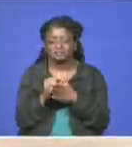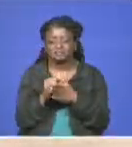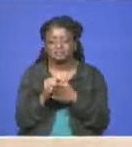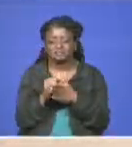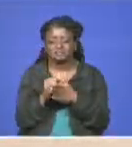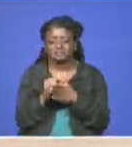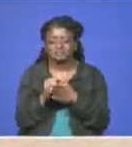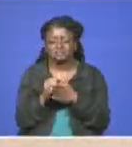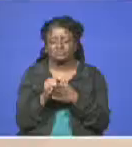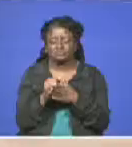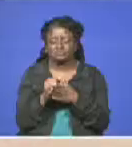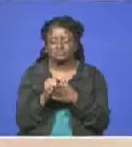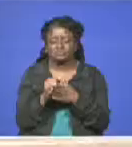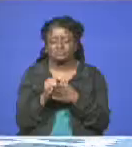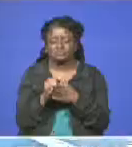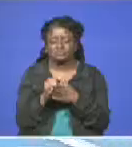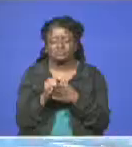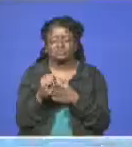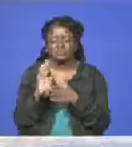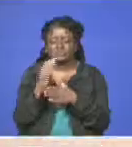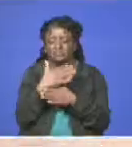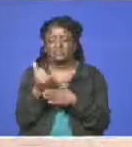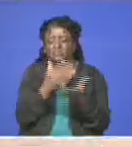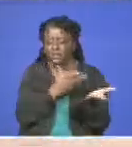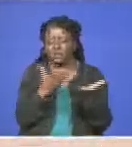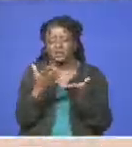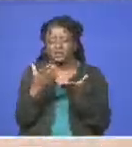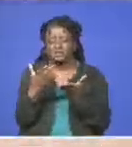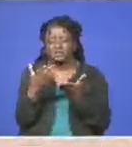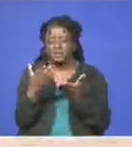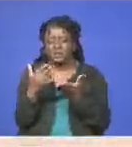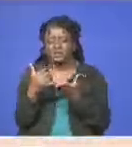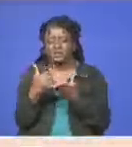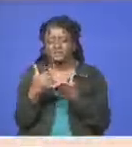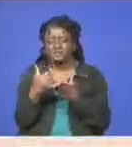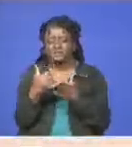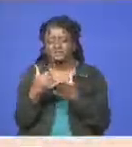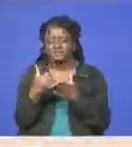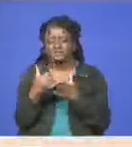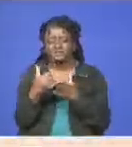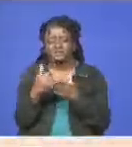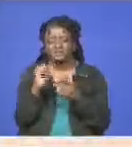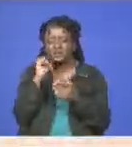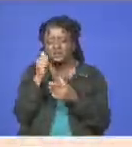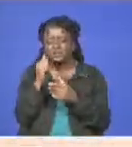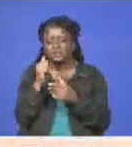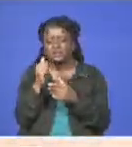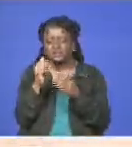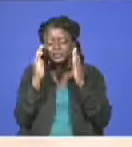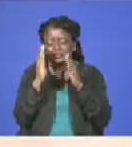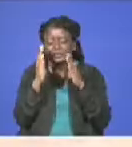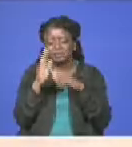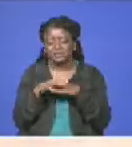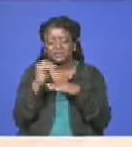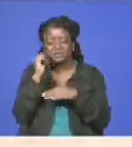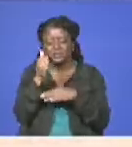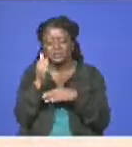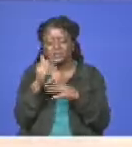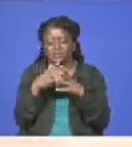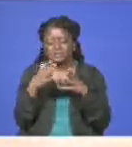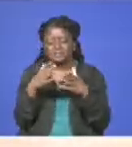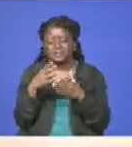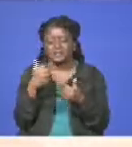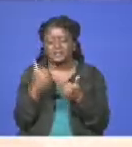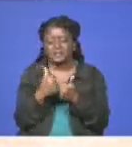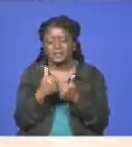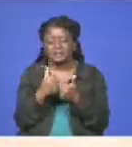Abel, Breon, these guys came, they really brought it. For Hardaway, the team's focus now shifts to tomorrow's big game with Bahamas' men's national team. It's